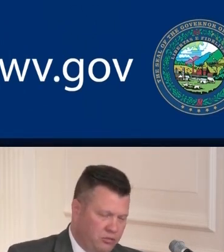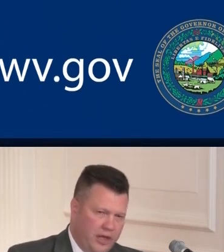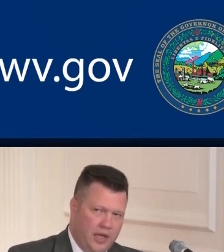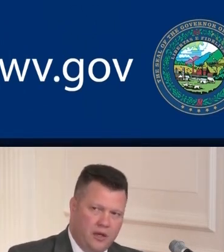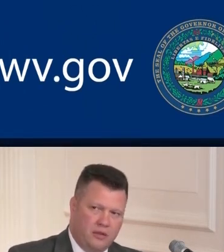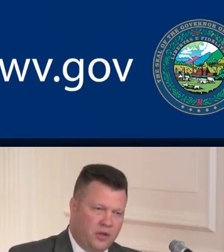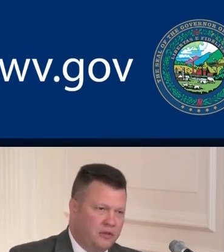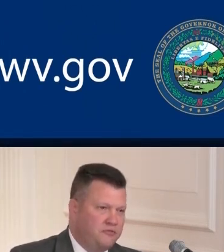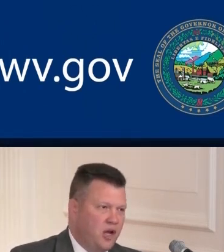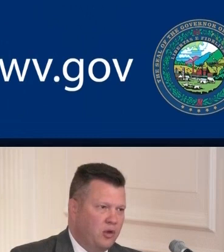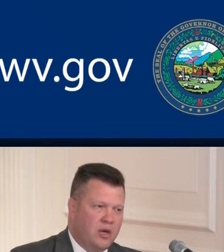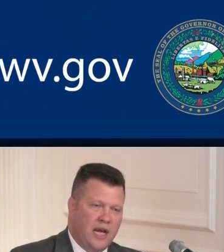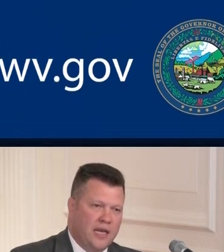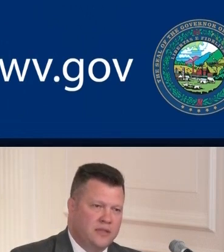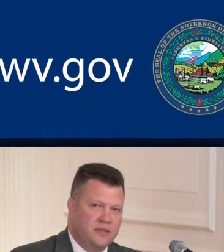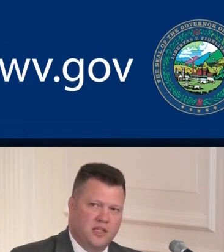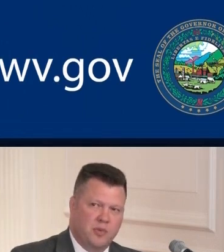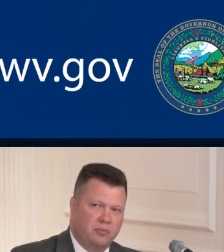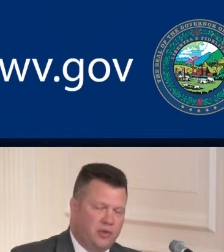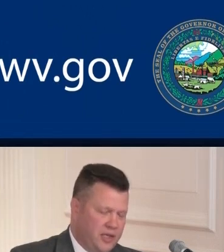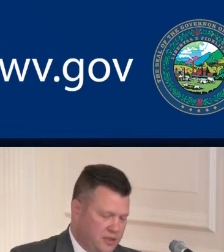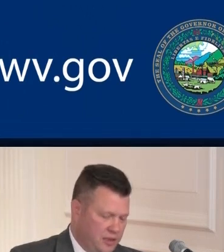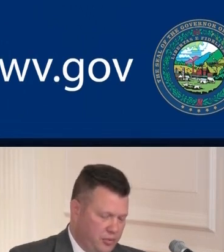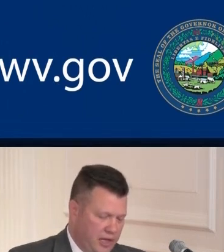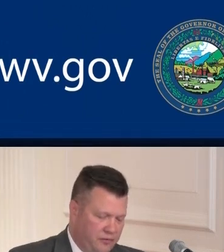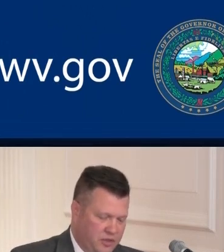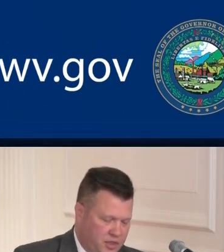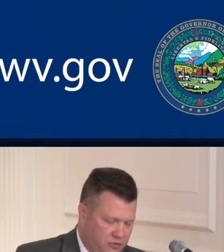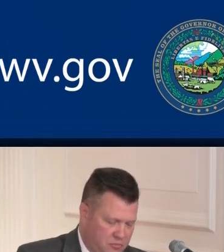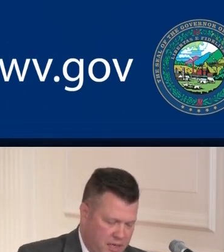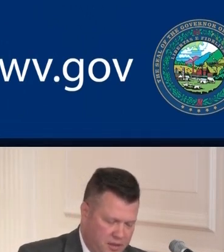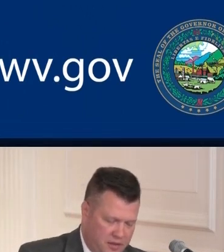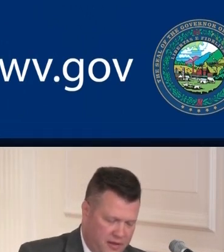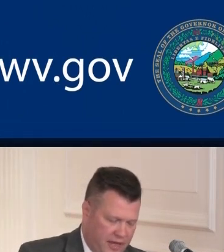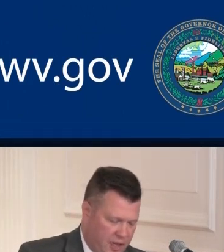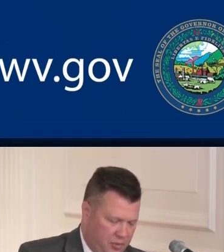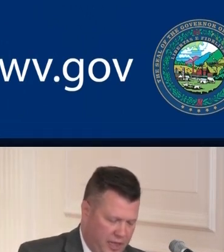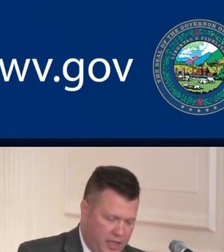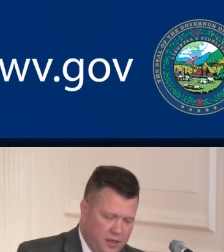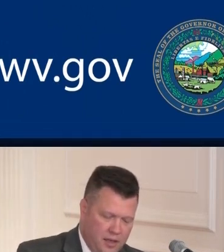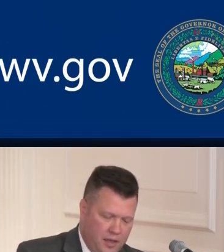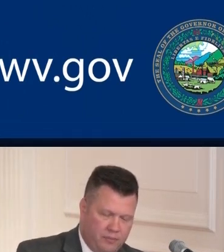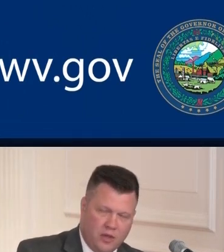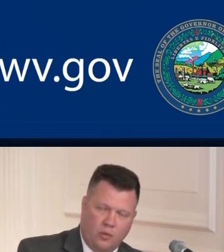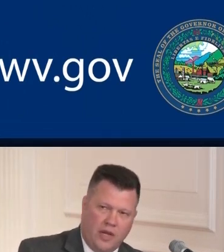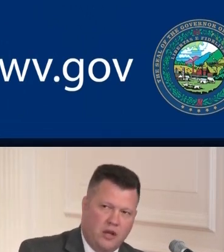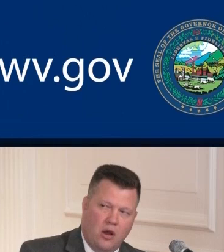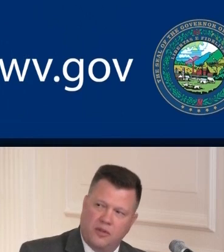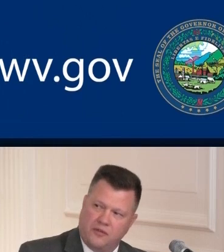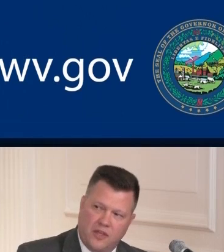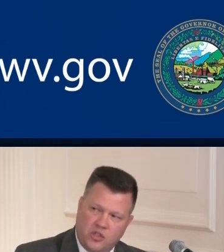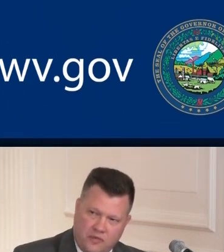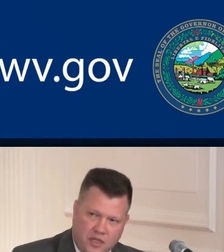in green, they're going to follow our guidance that's been placed and put out for several months. They've got a plan. We know that if they shift to